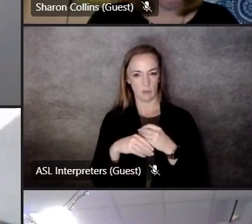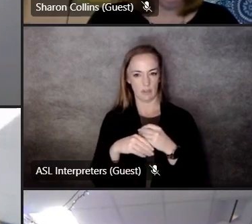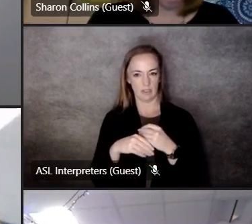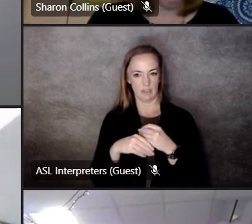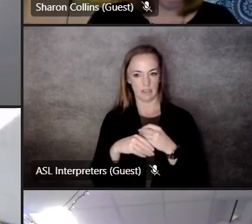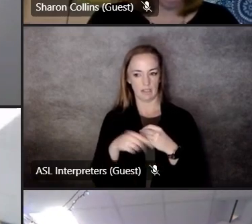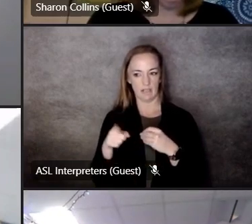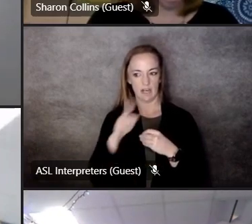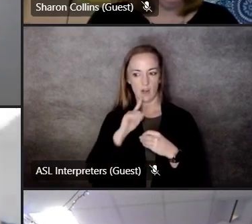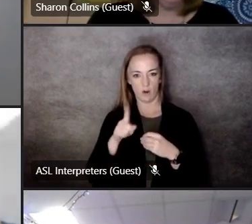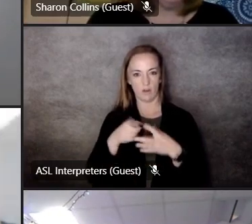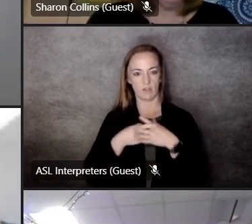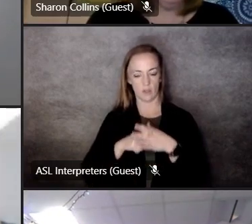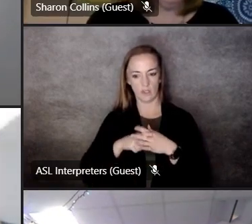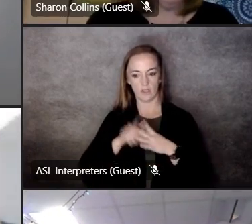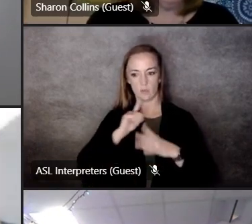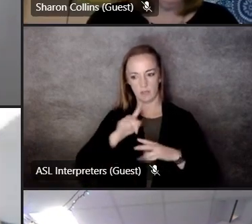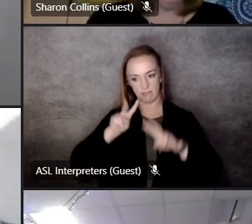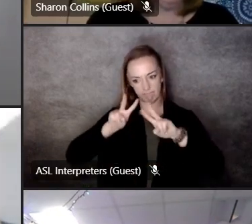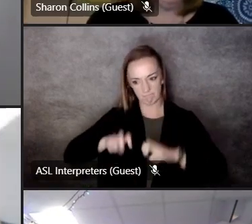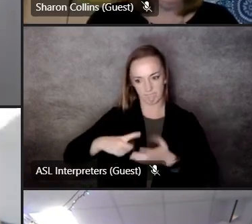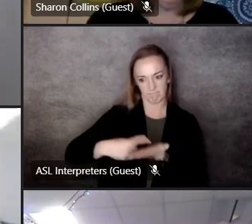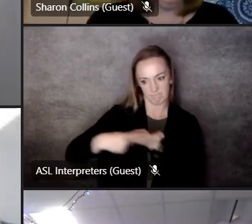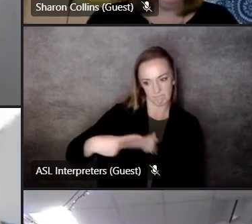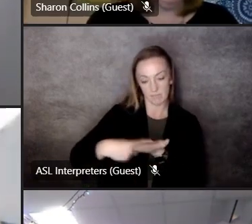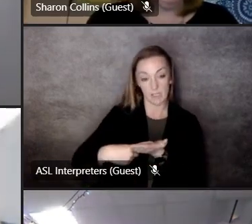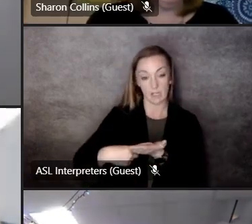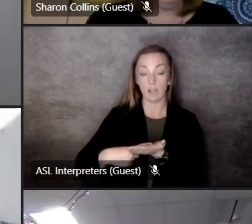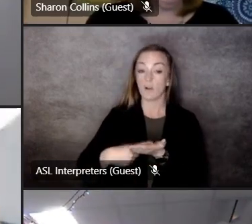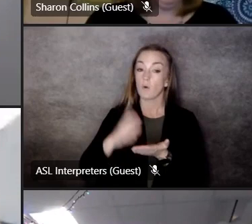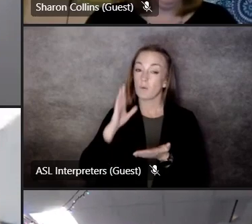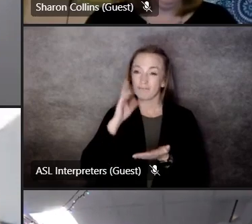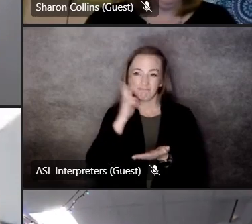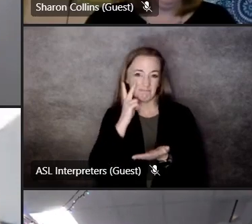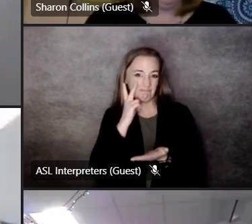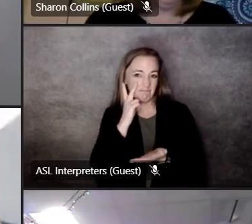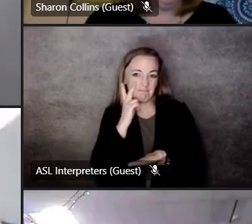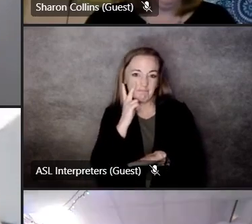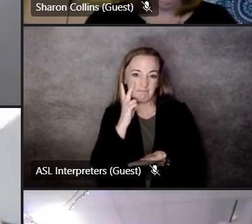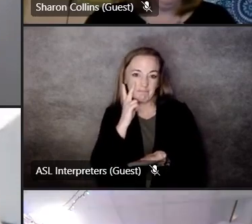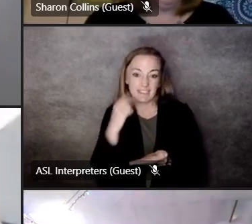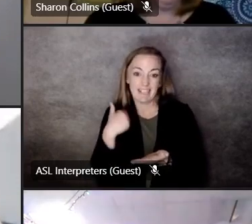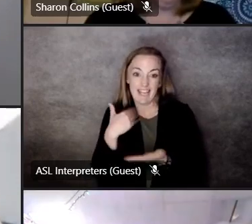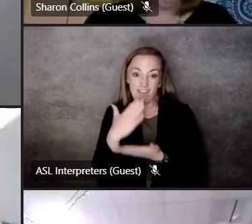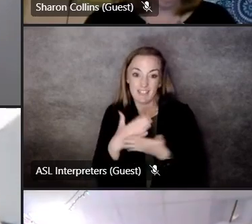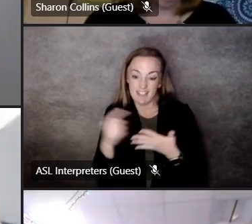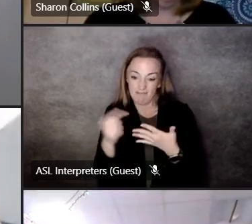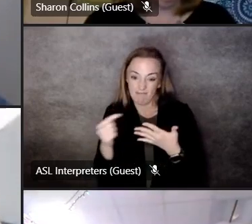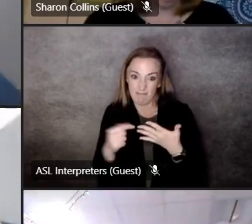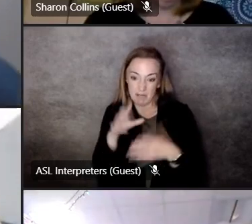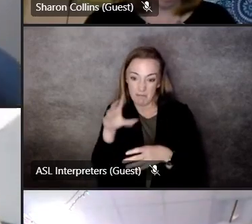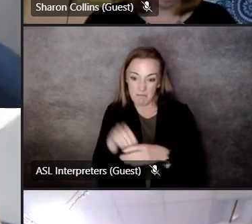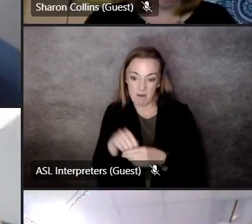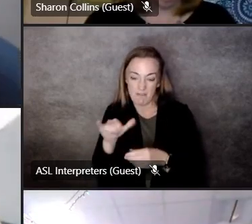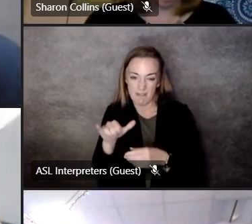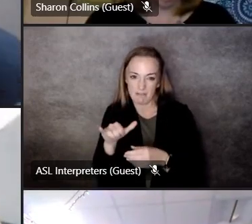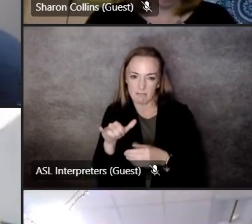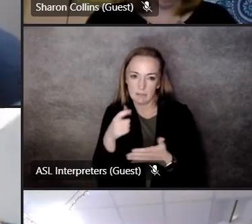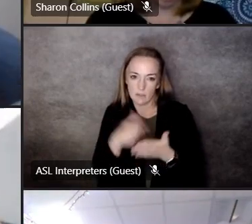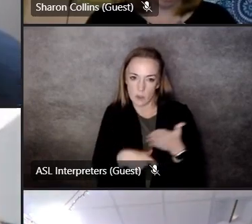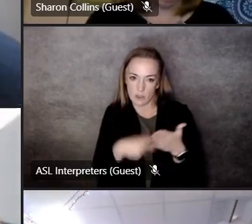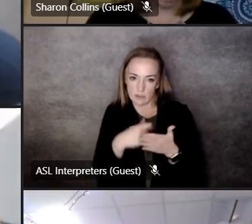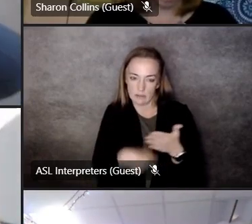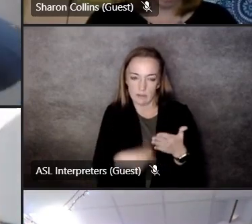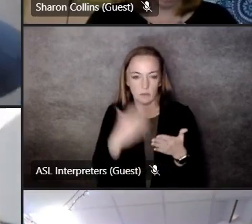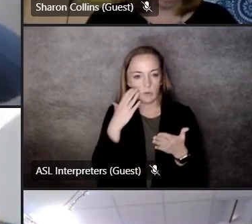just have to see. There were items in there that have price tags with them. Things come with a cost,